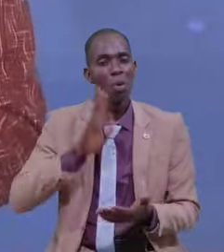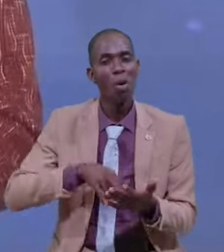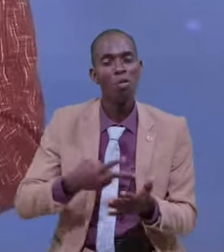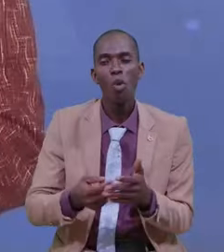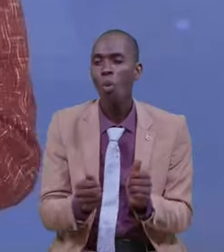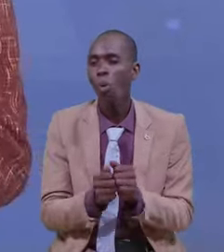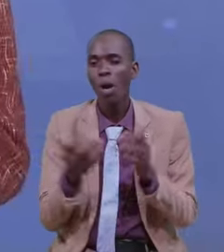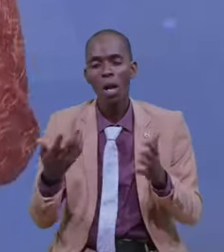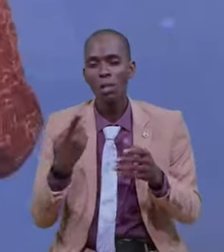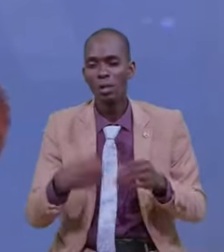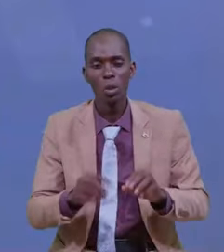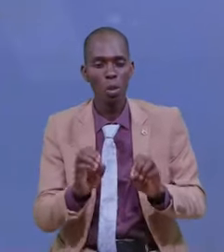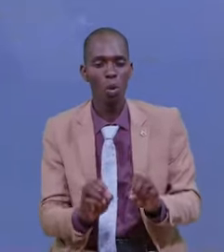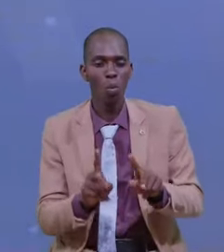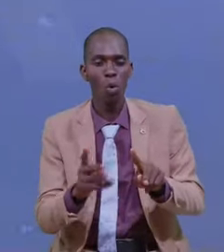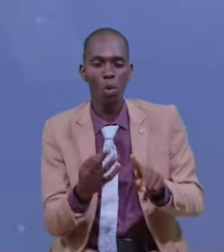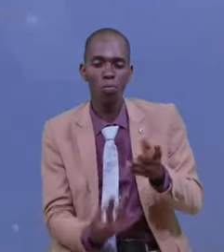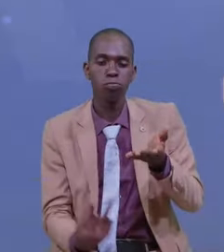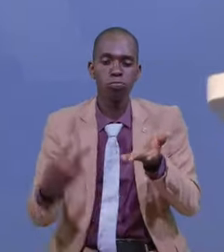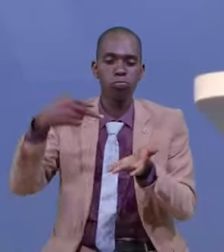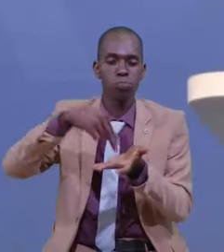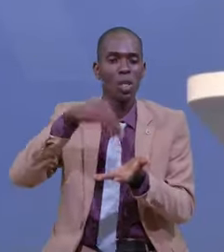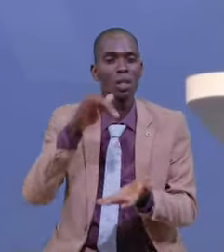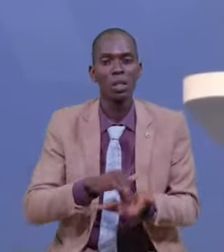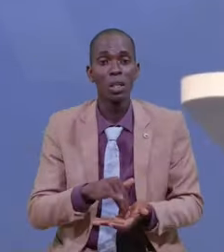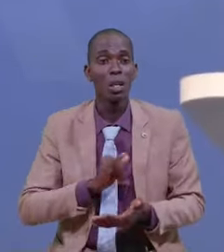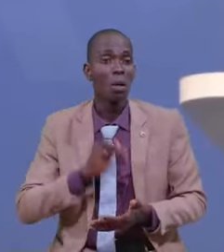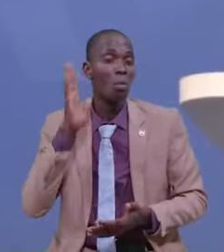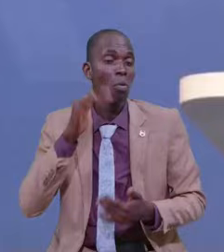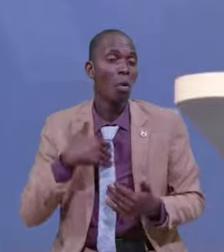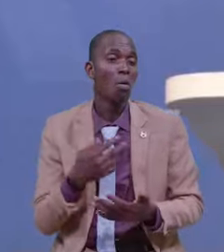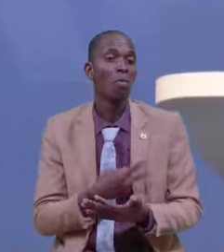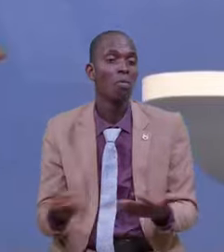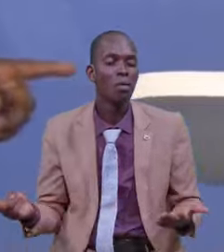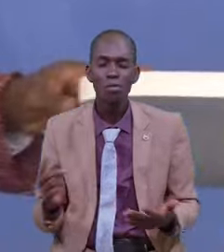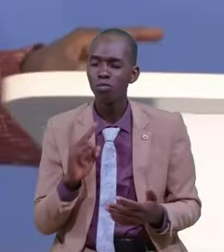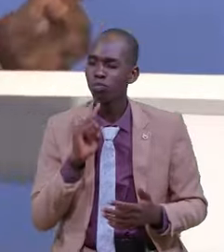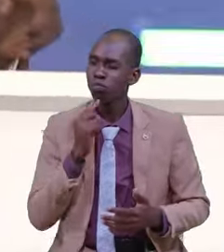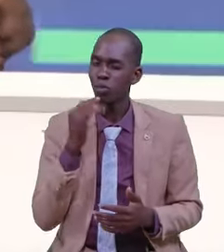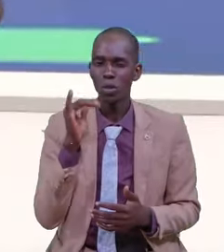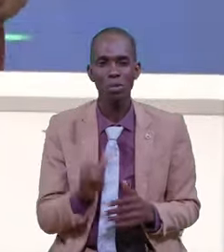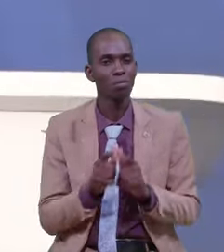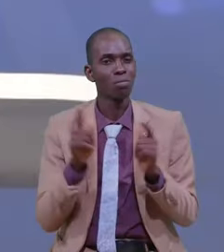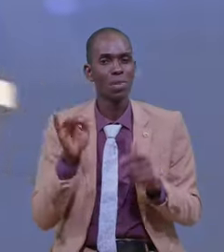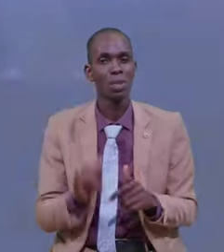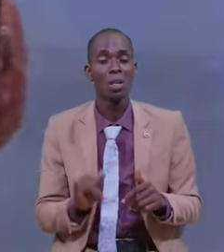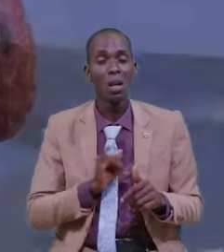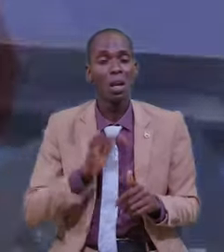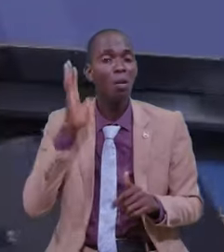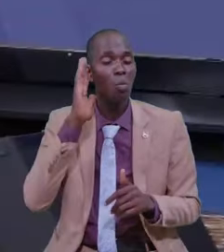of rising. I could have failed woefully. I could have